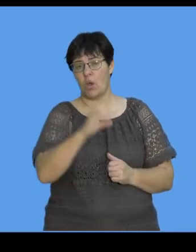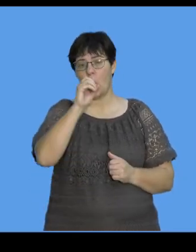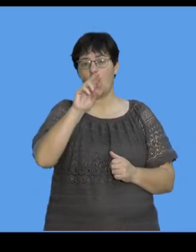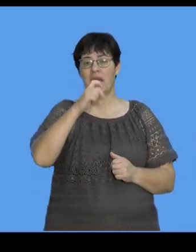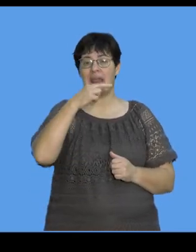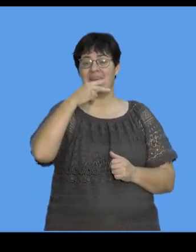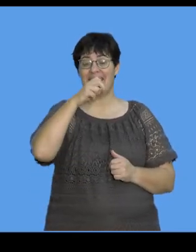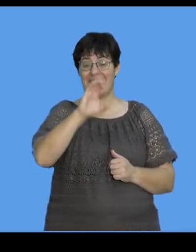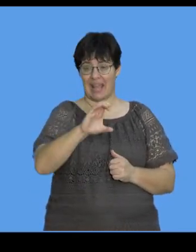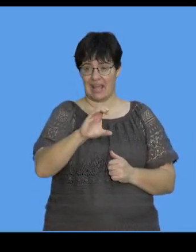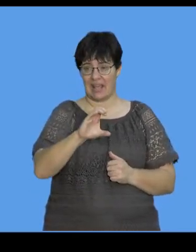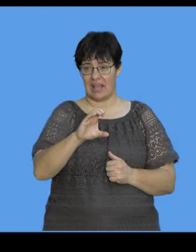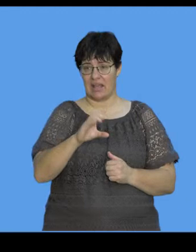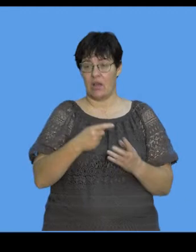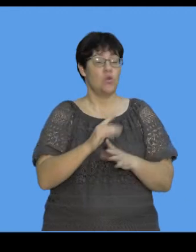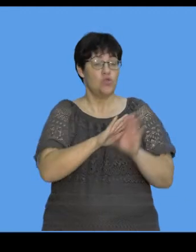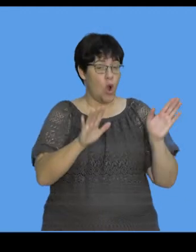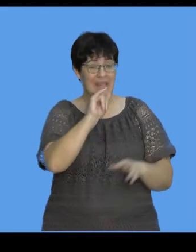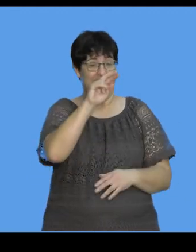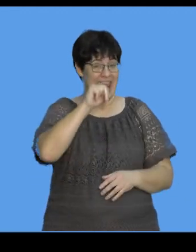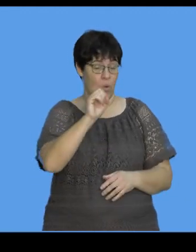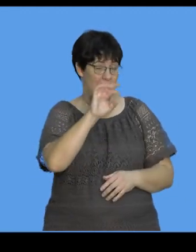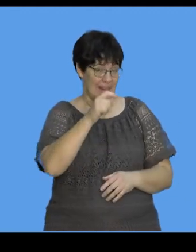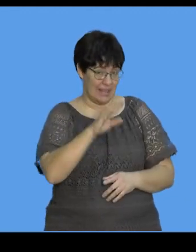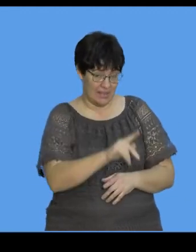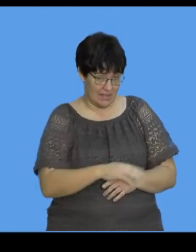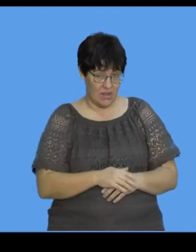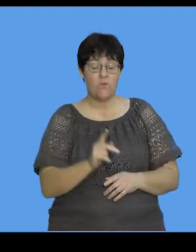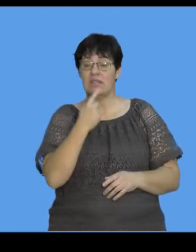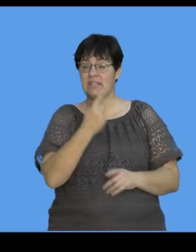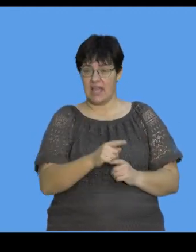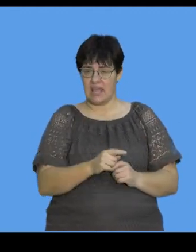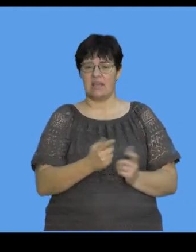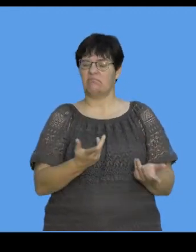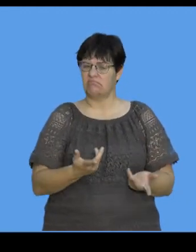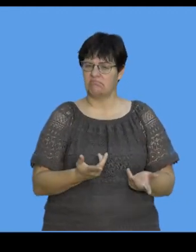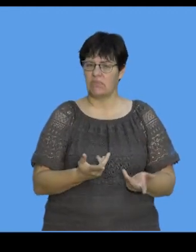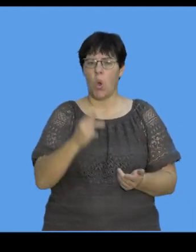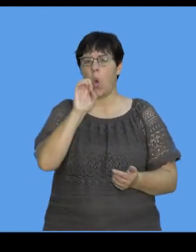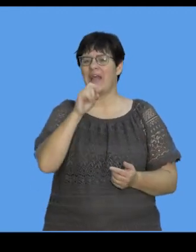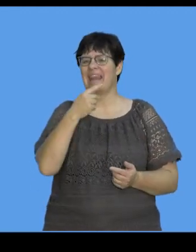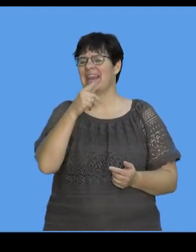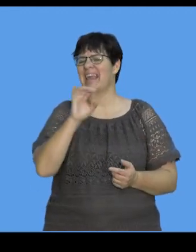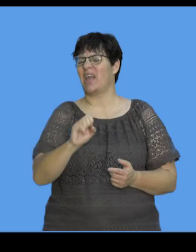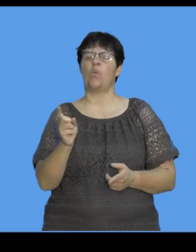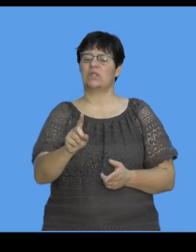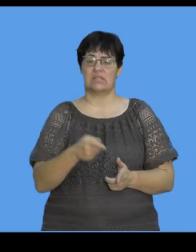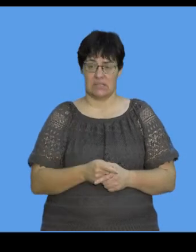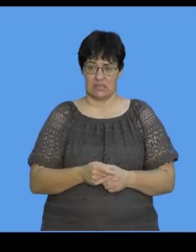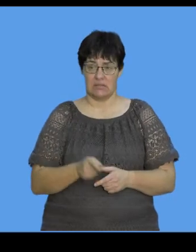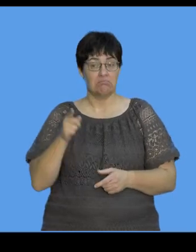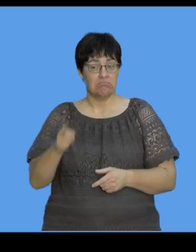organic compounds, all right, not inorganic. Right, and then we said in the beginning, what are organic compounds? Now, do